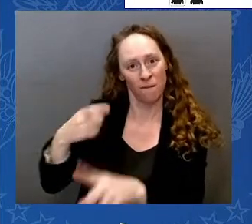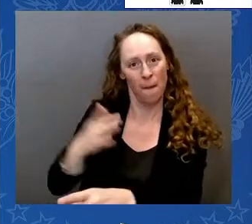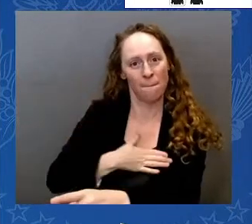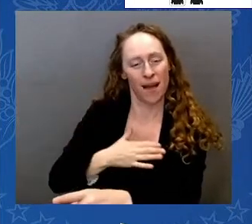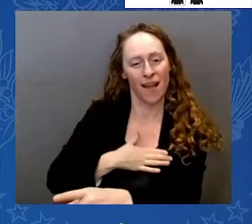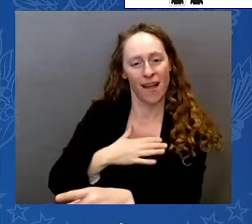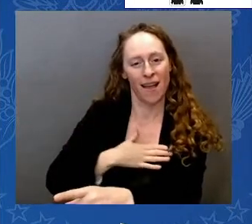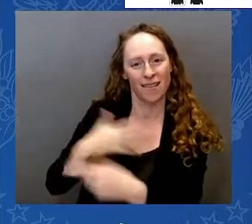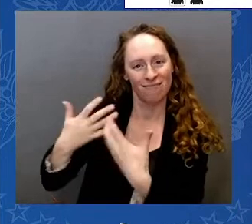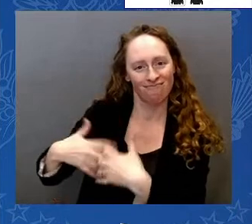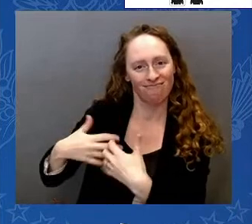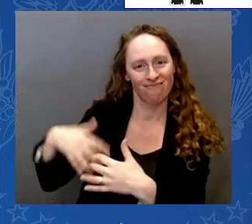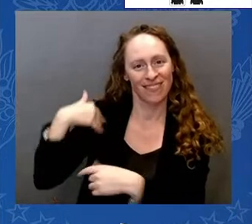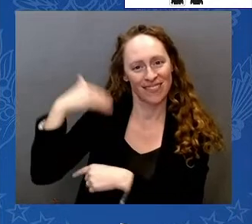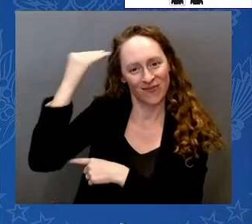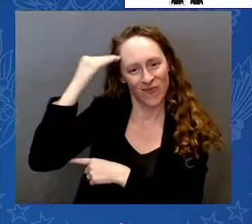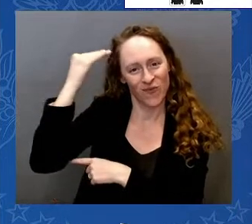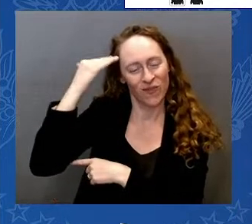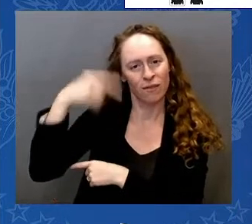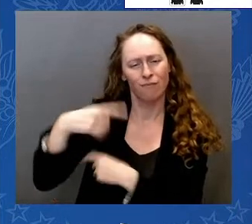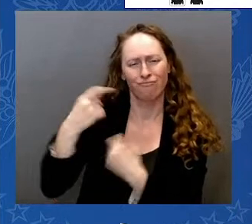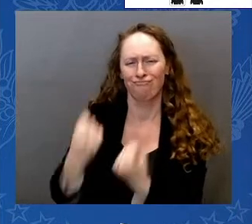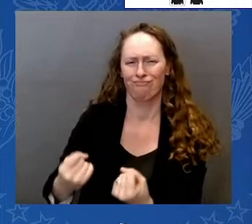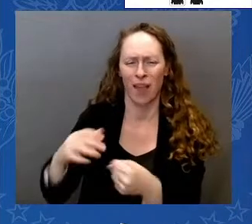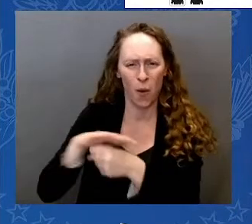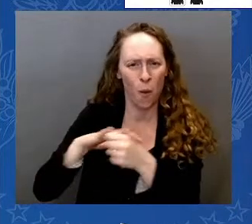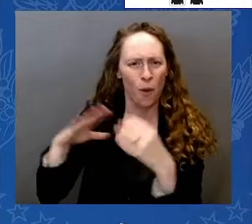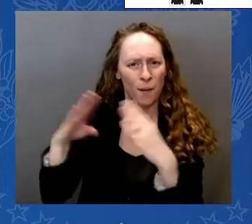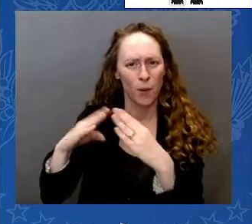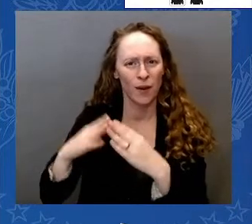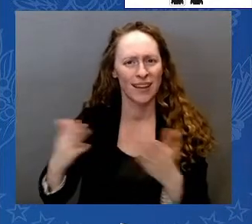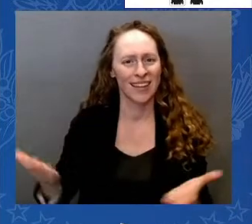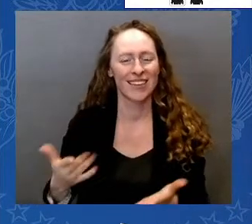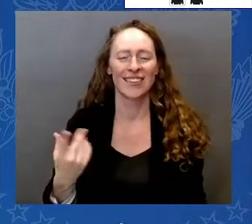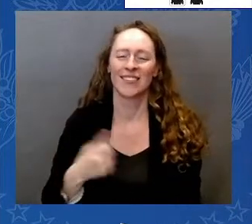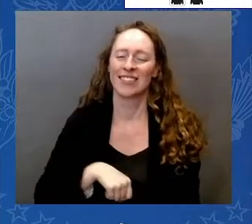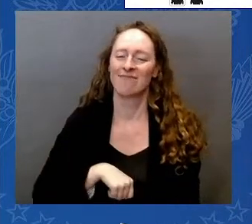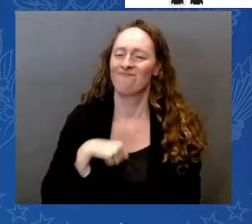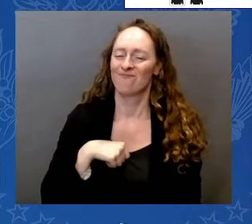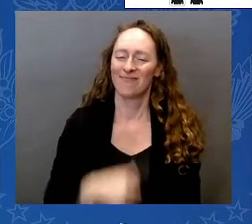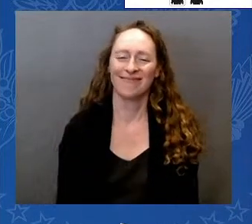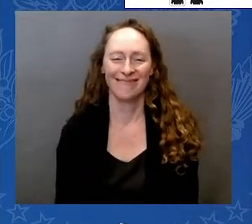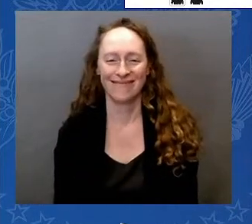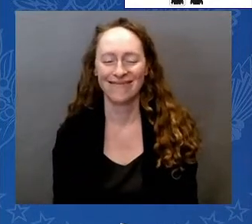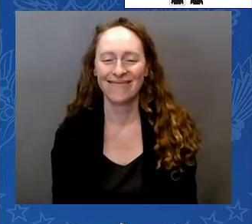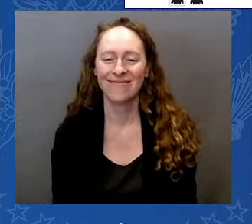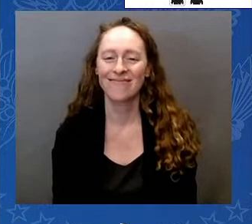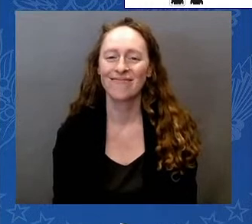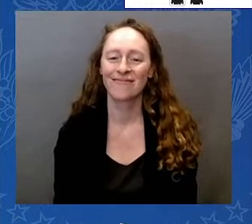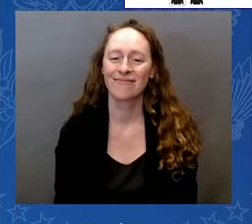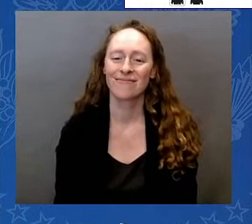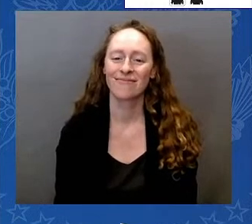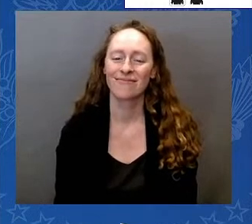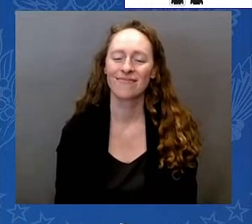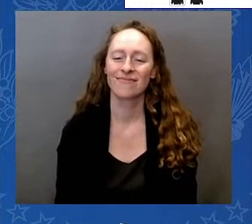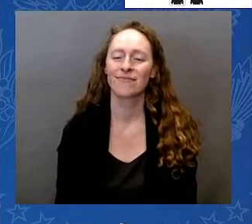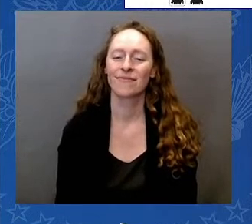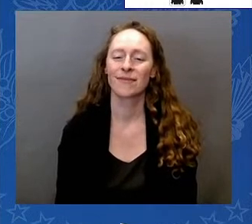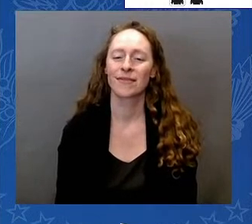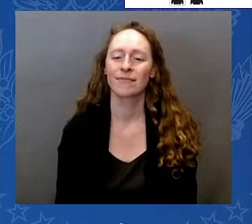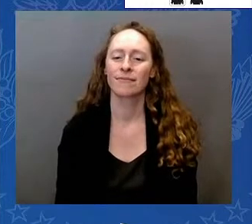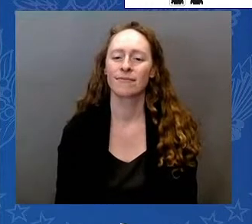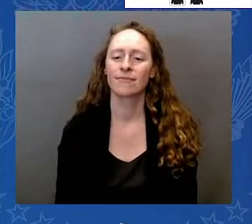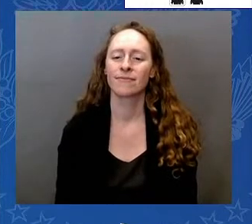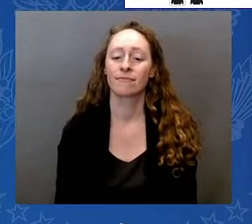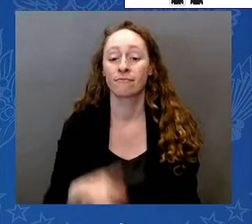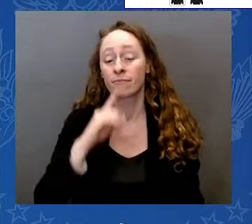It makes a world of difference when we have a pro-union, pro-worker president in the White House who cares about making our